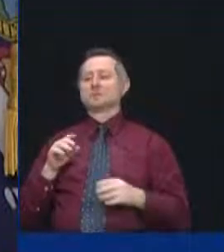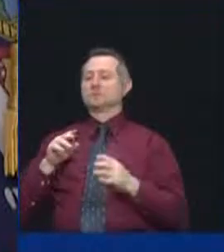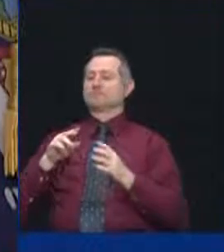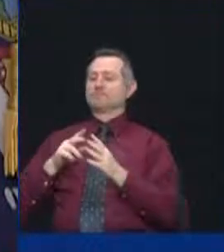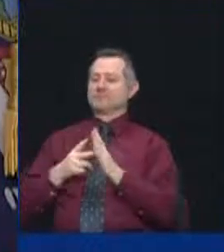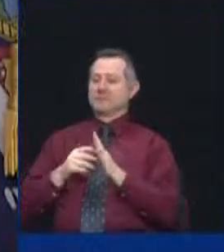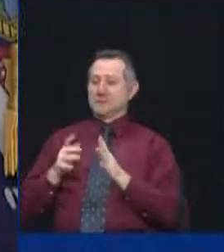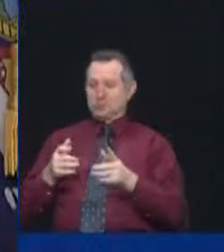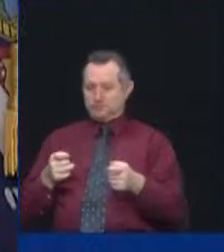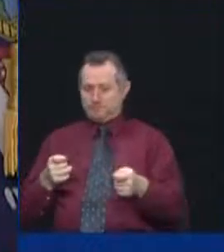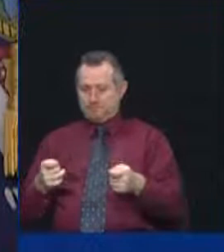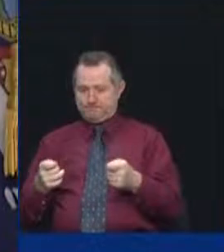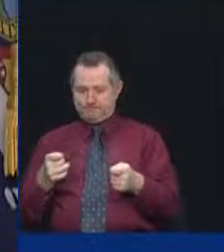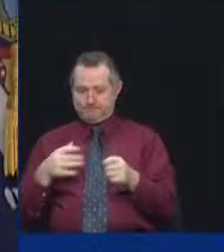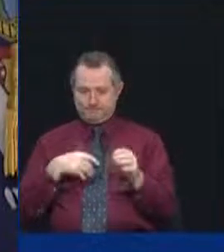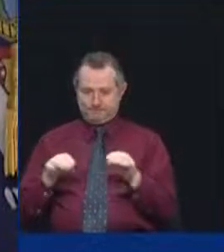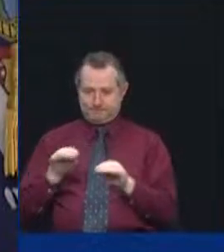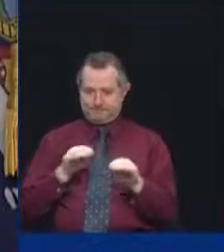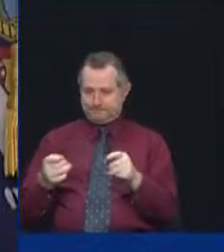because